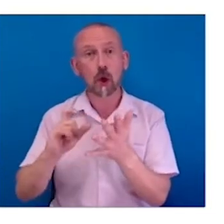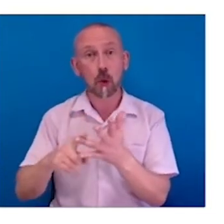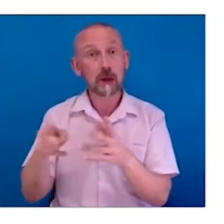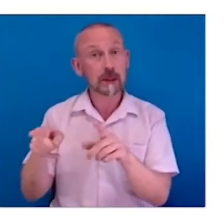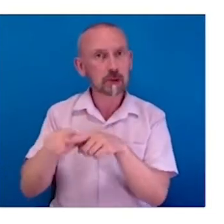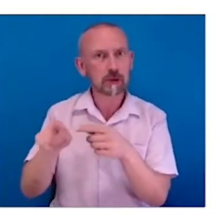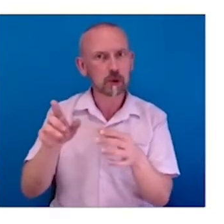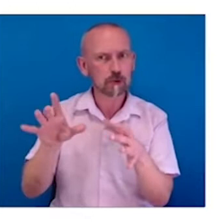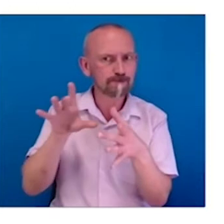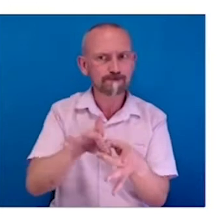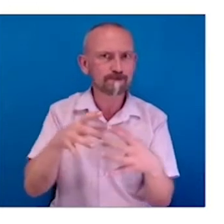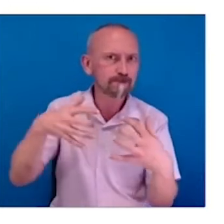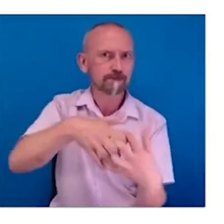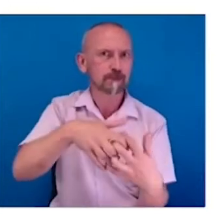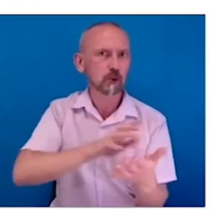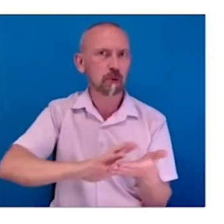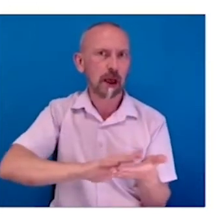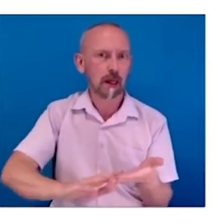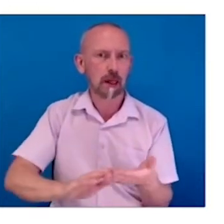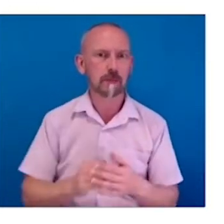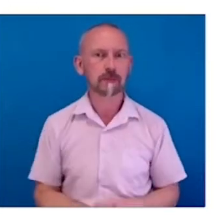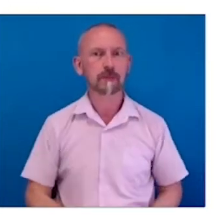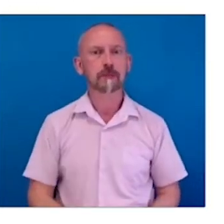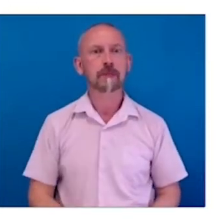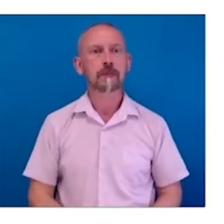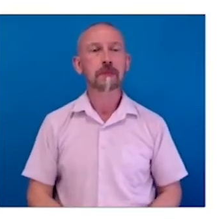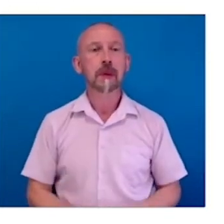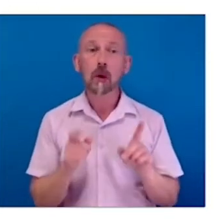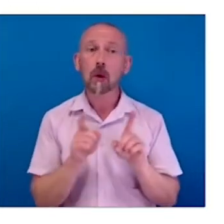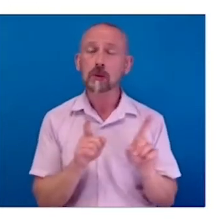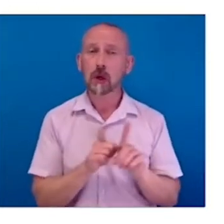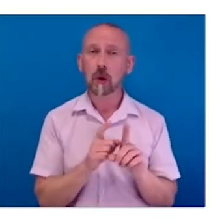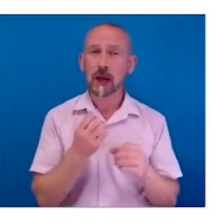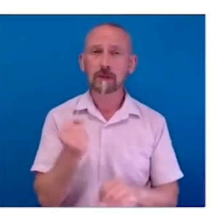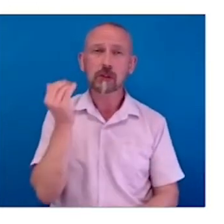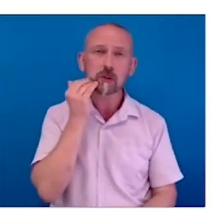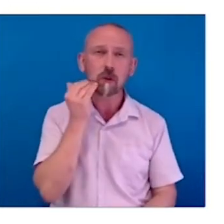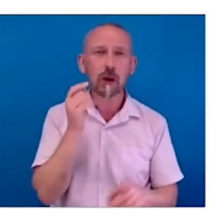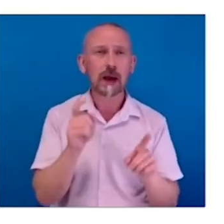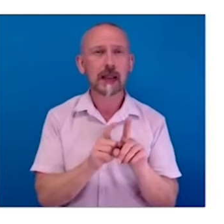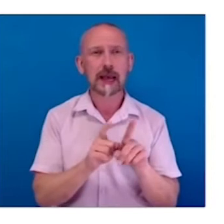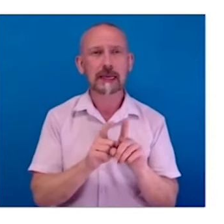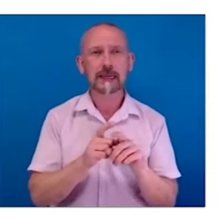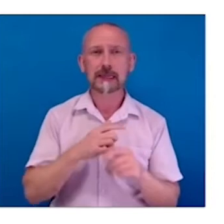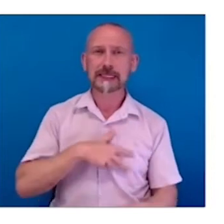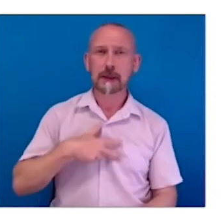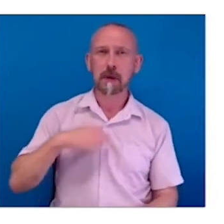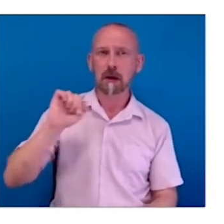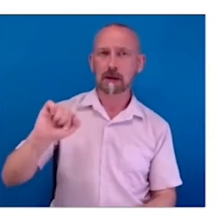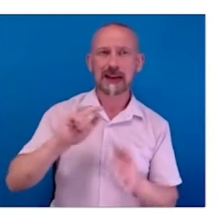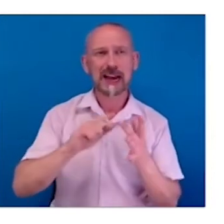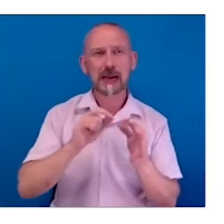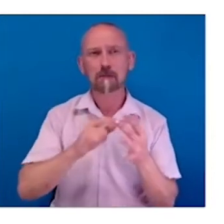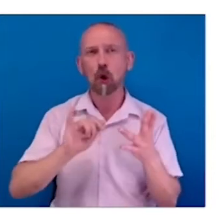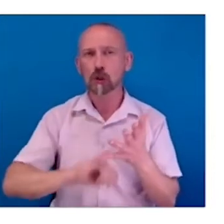Additionally, work on various software programs such as iBoss from Denmark, Goodfeel from Dancing Dots in